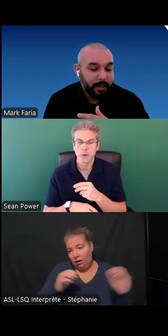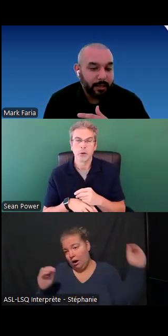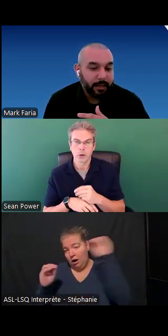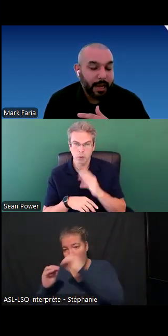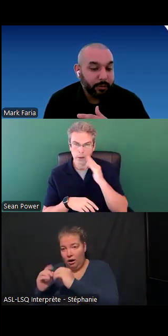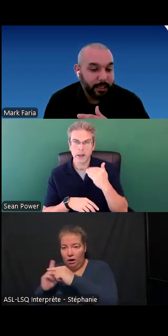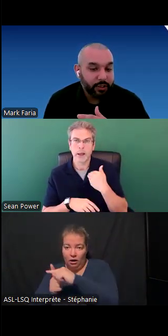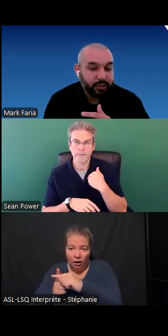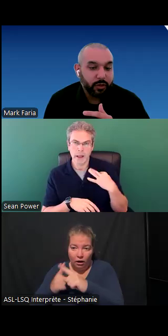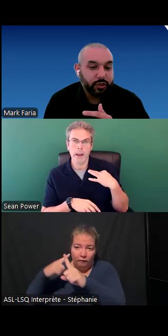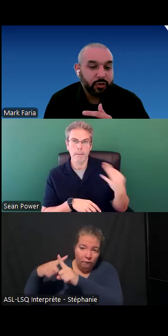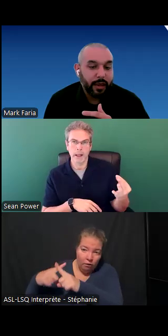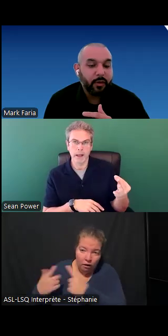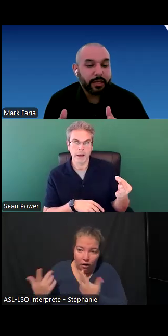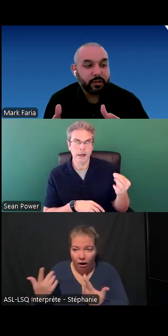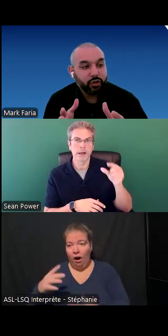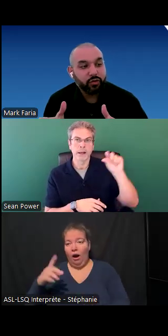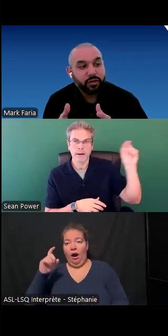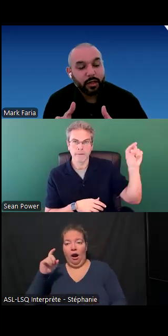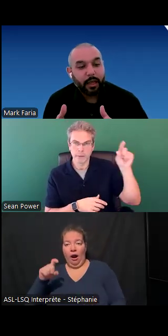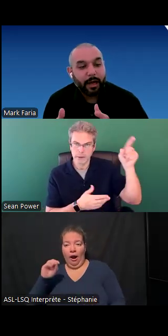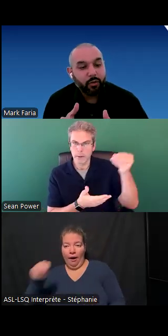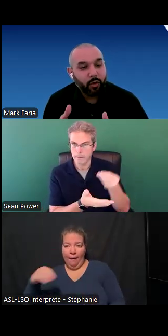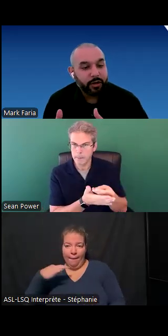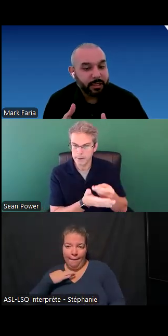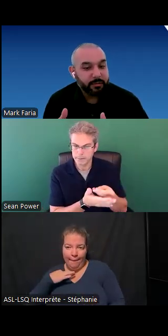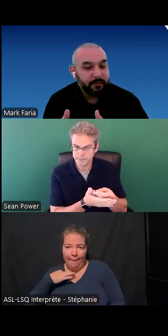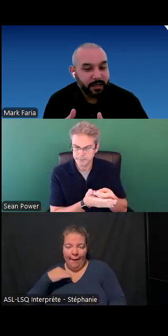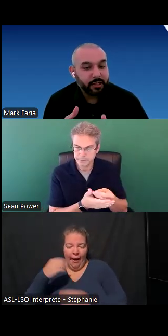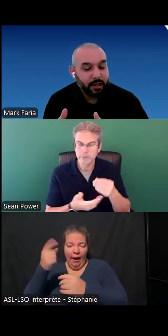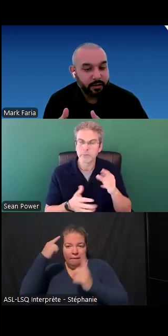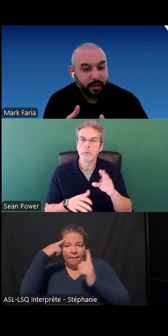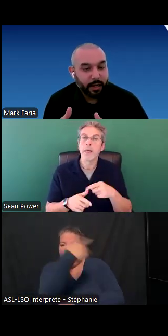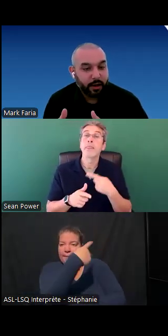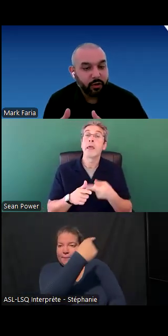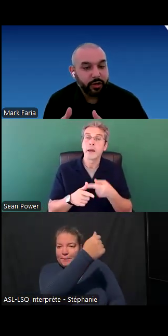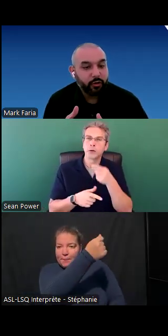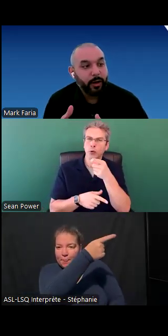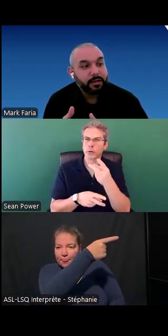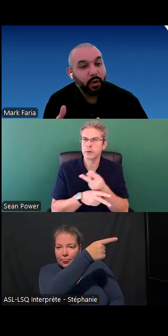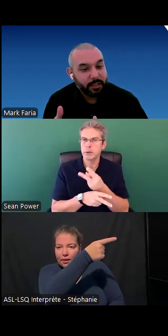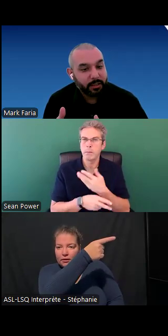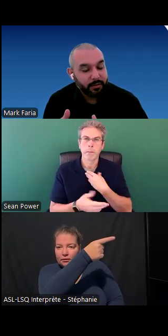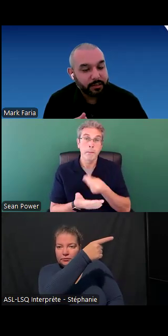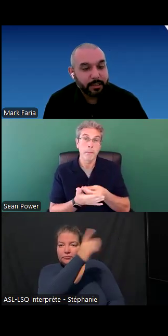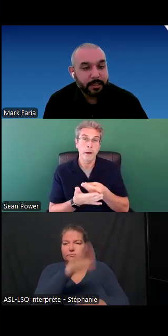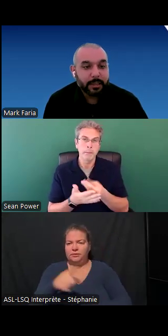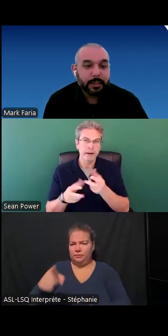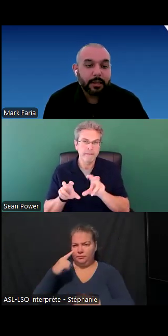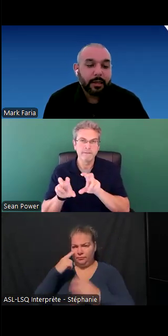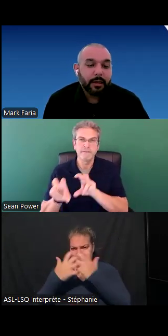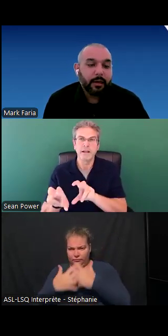bond application as well too, and then we can choose how you want your money to be invested and how you want your grant and bond to be